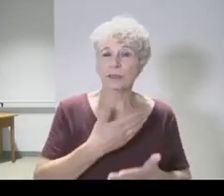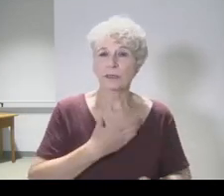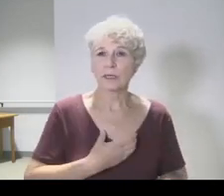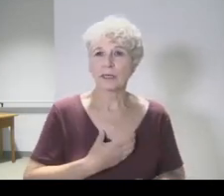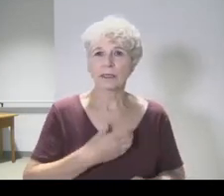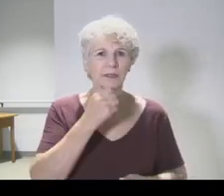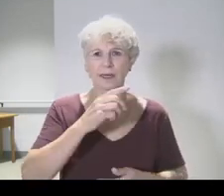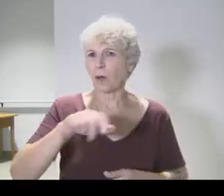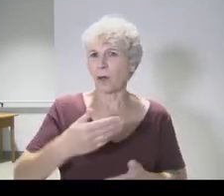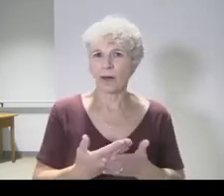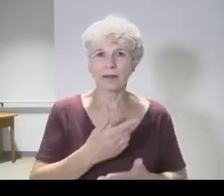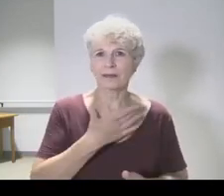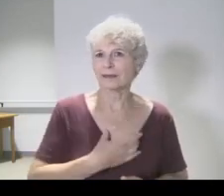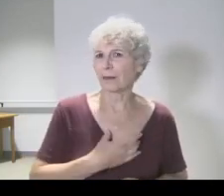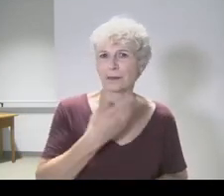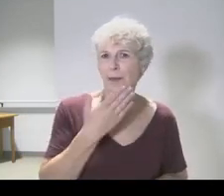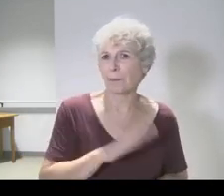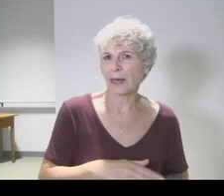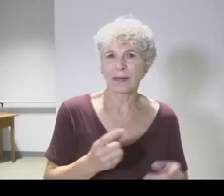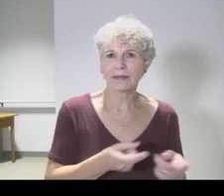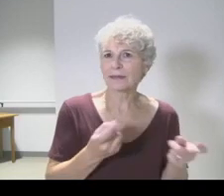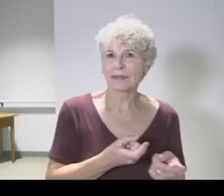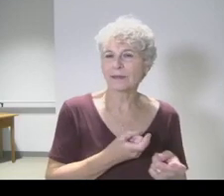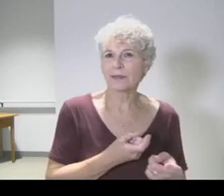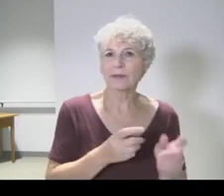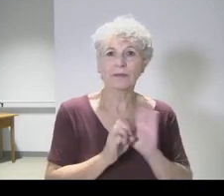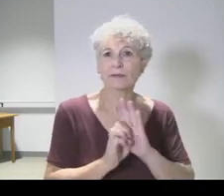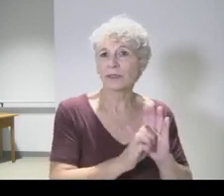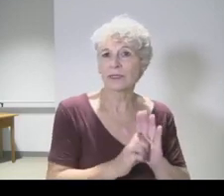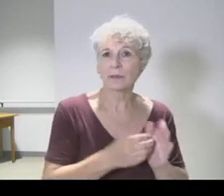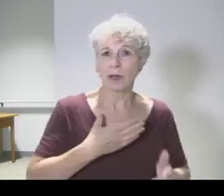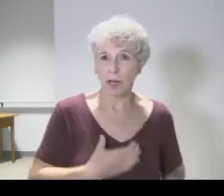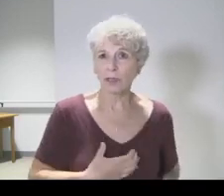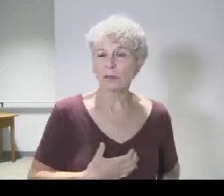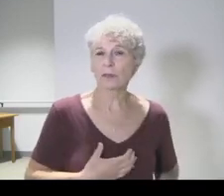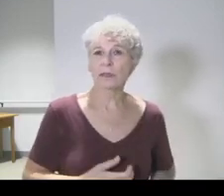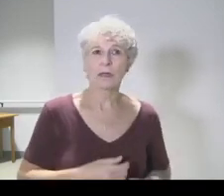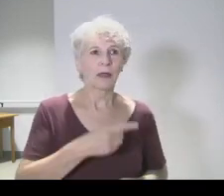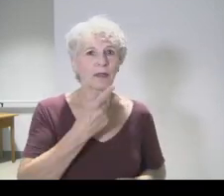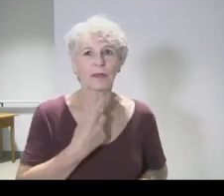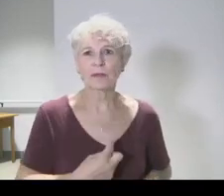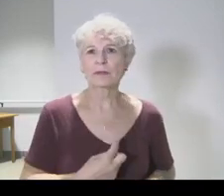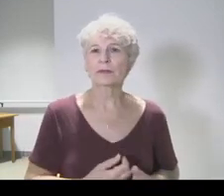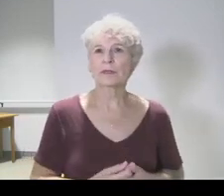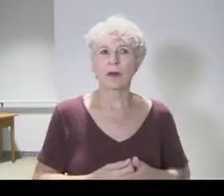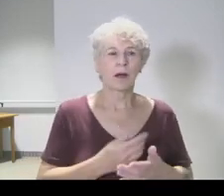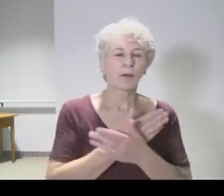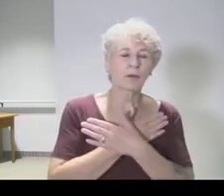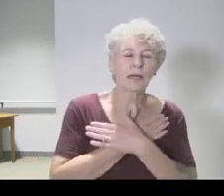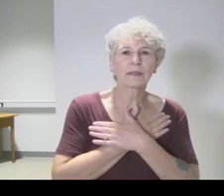Not all desires are inherently sinful. For example, hunger, thirst,